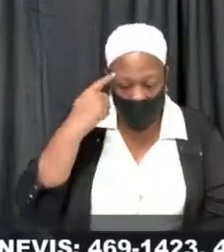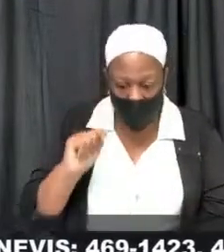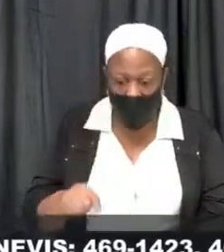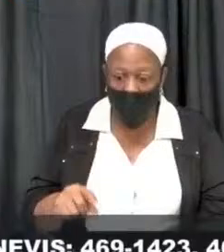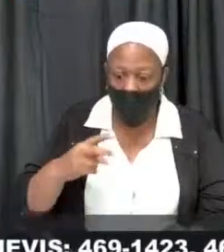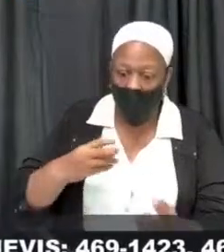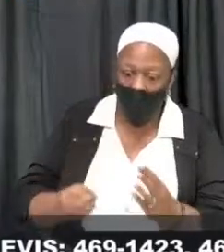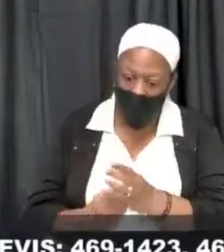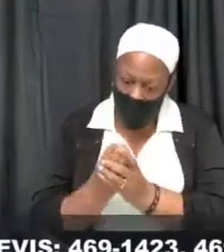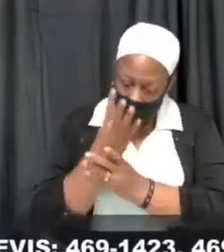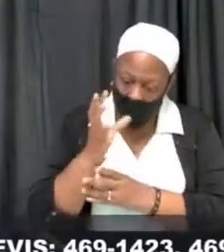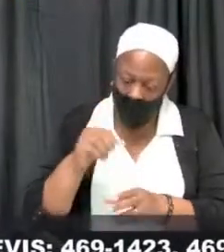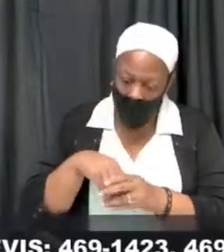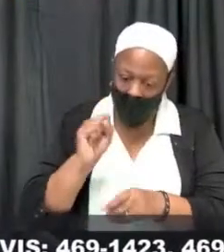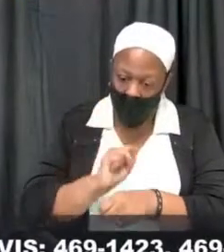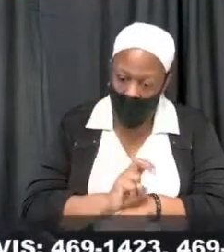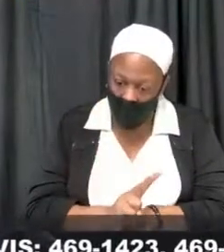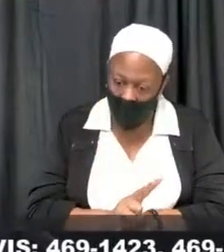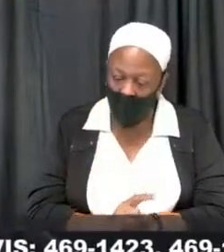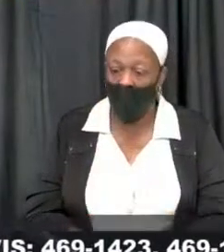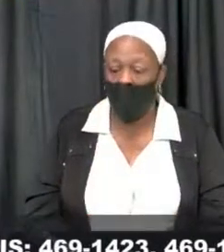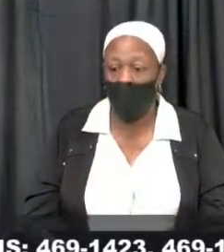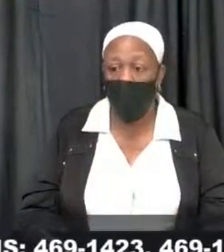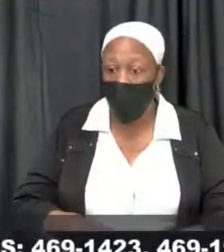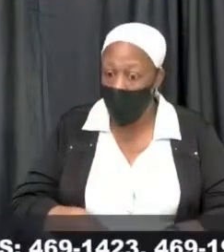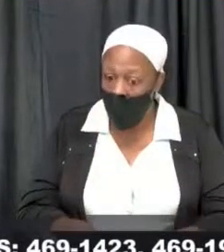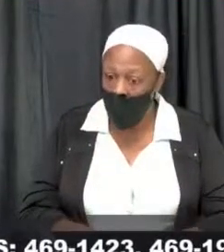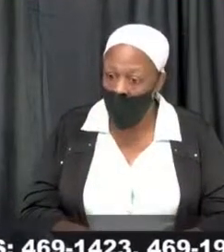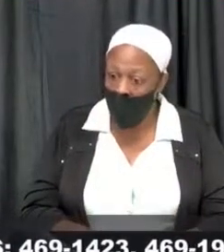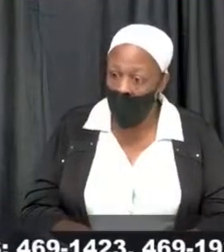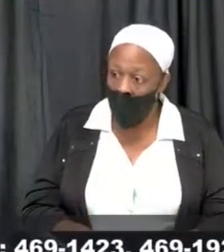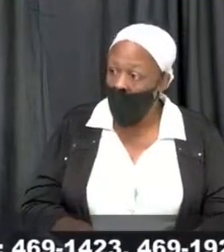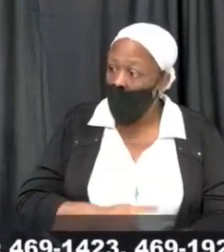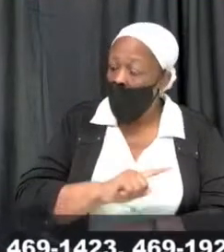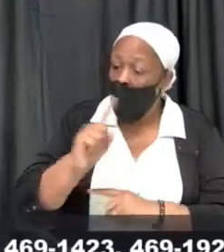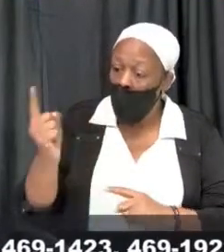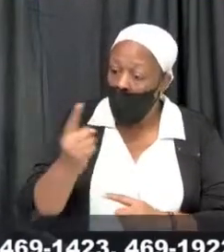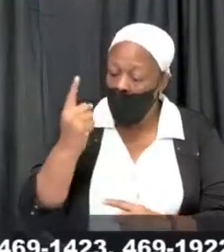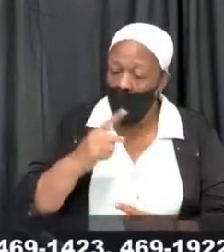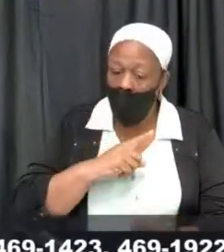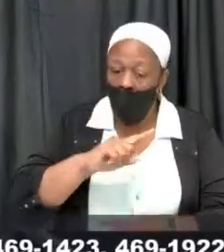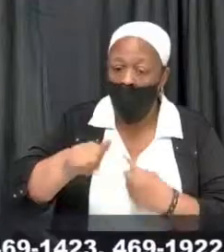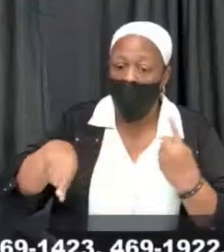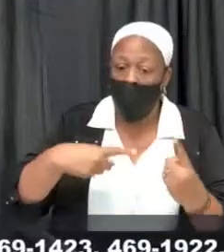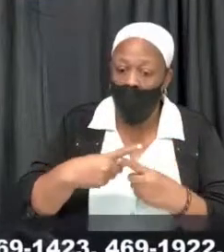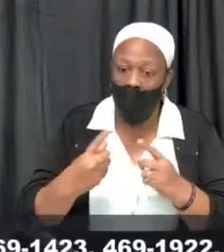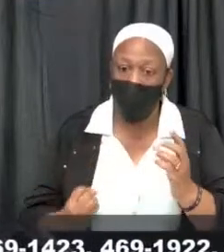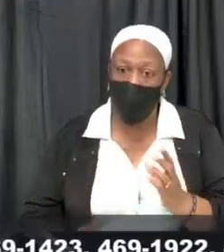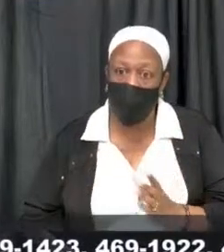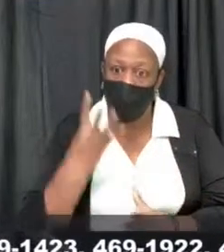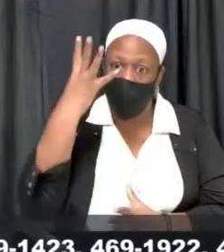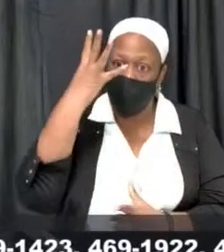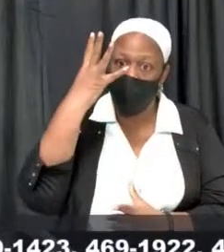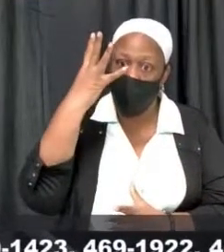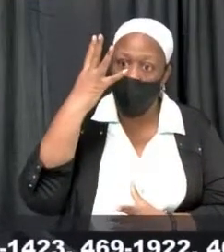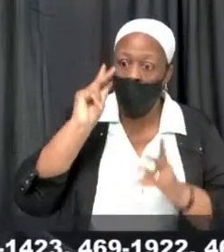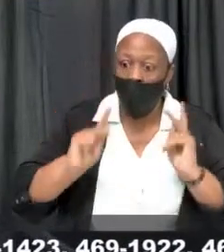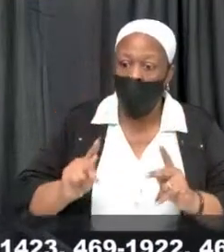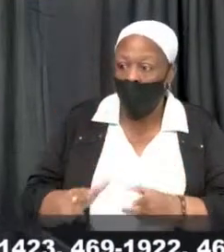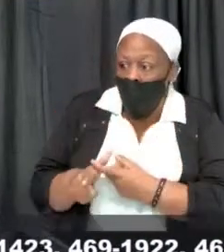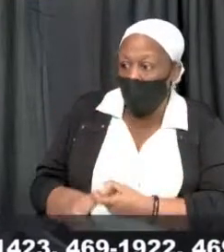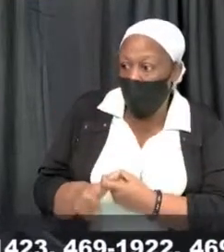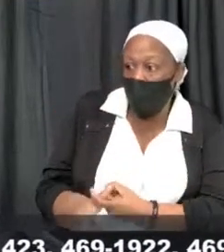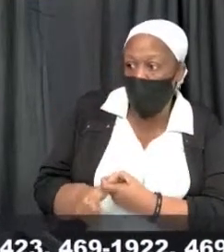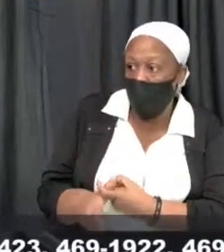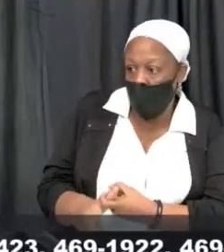the volcano for persons to evacuate from the red zone. What does that mean in the